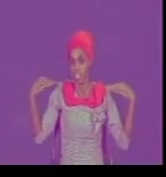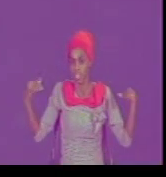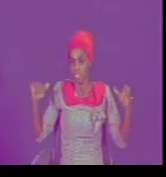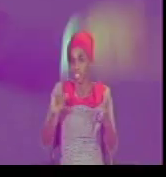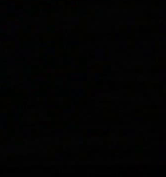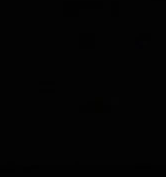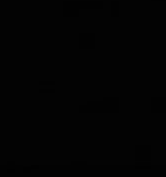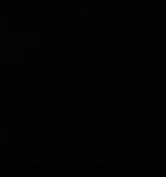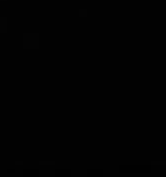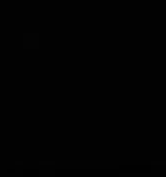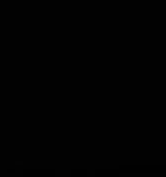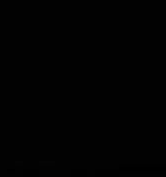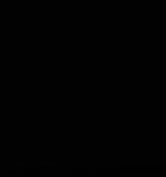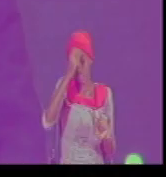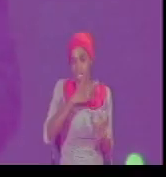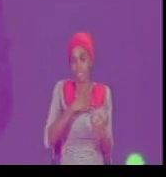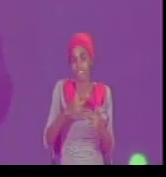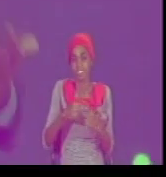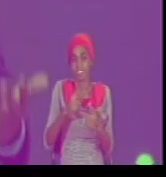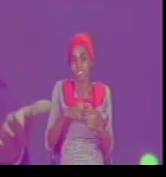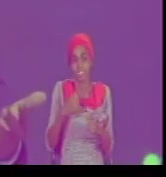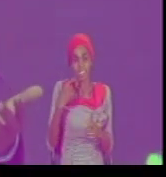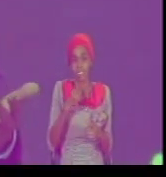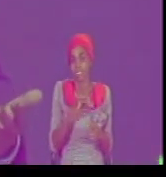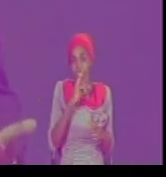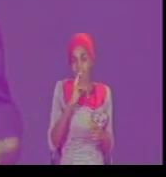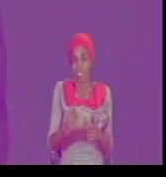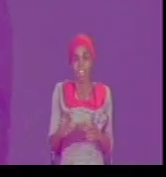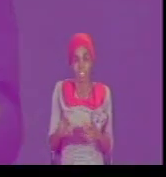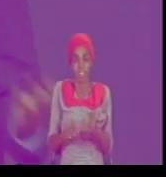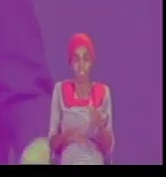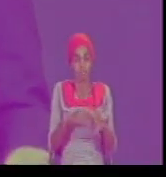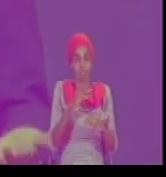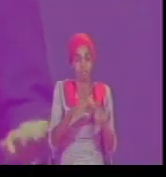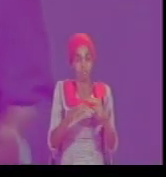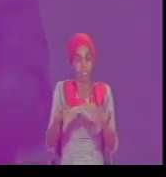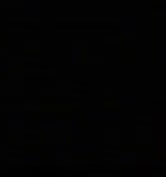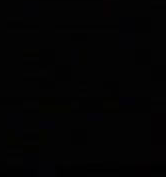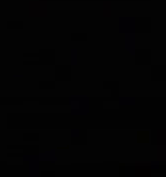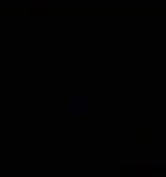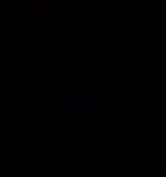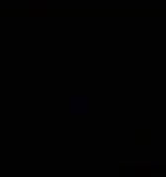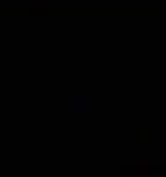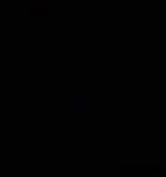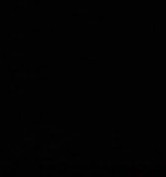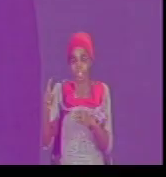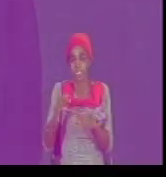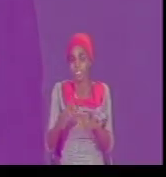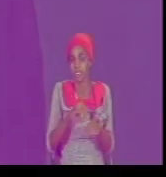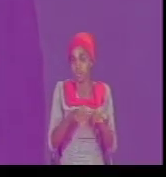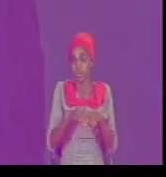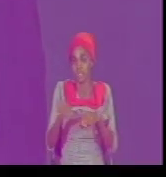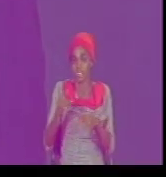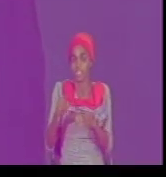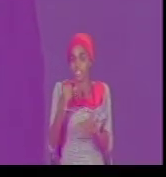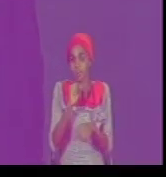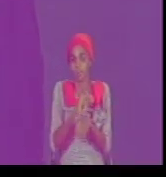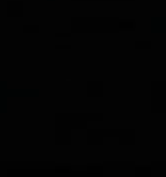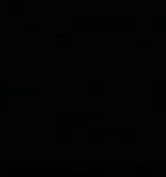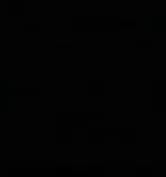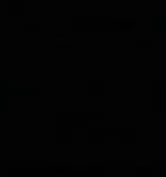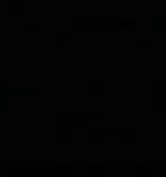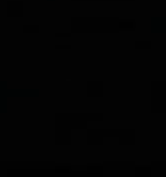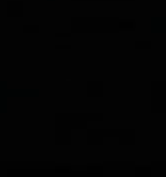Lucifer, and then they're doing the work of Satan, they could not praise God. If we're following after Satan, if